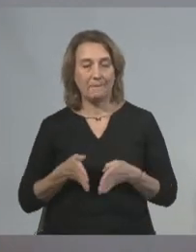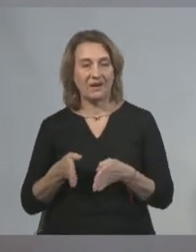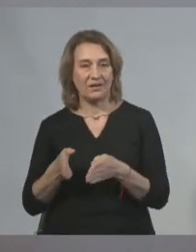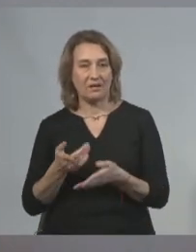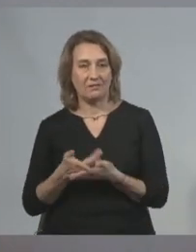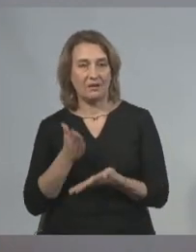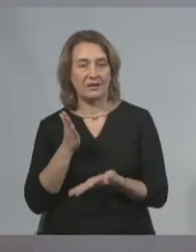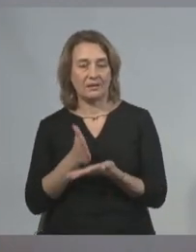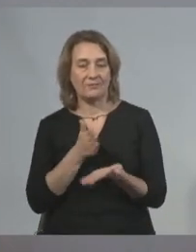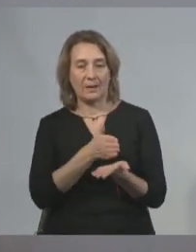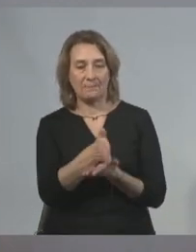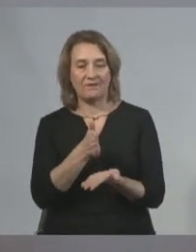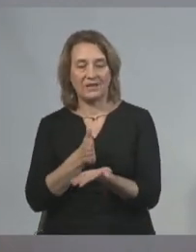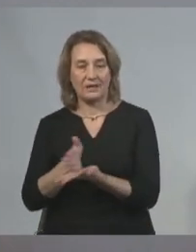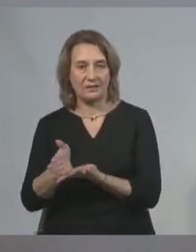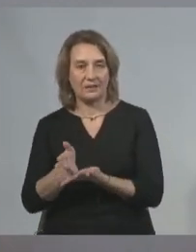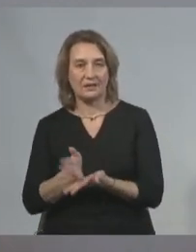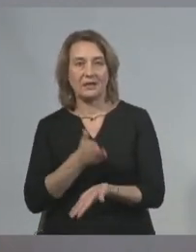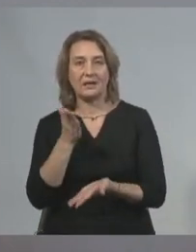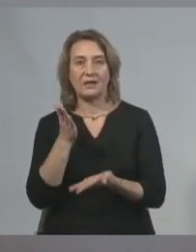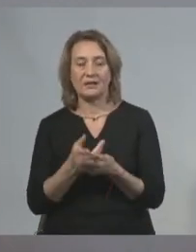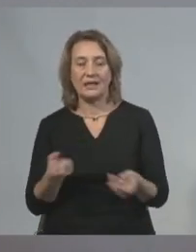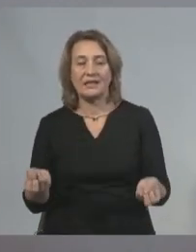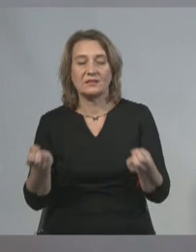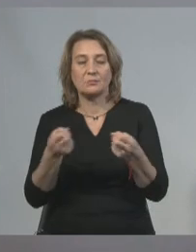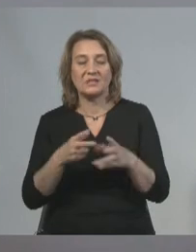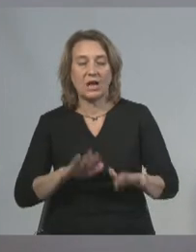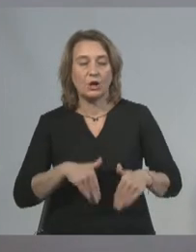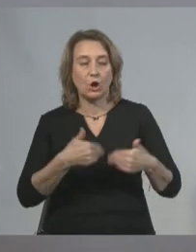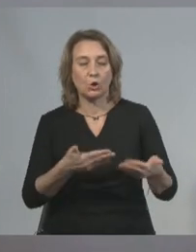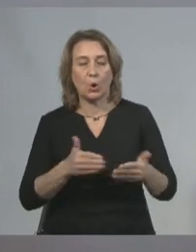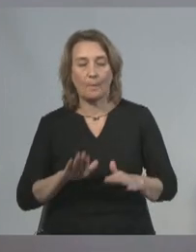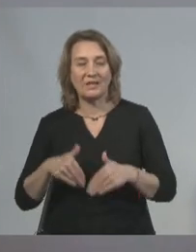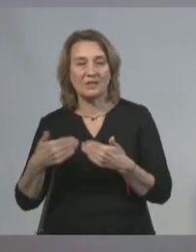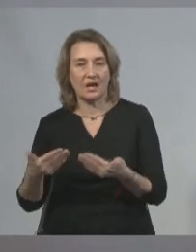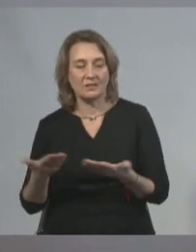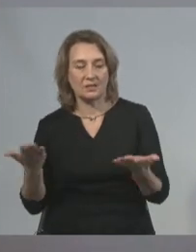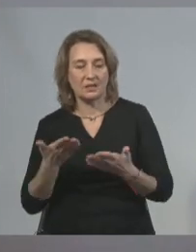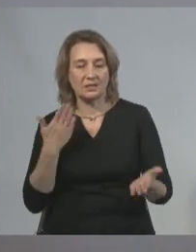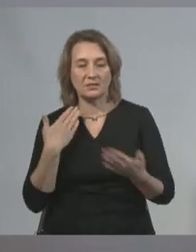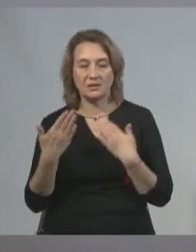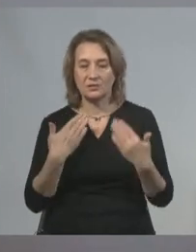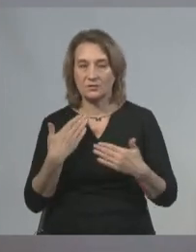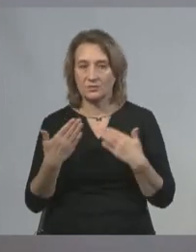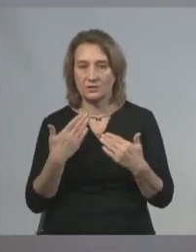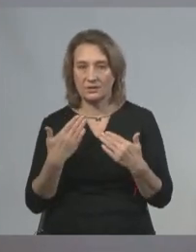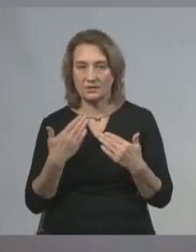level uh on gender-based uh issues reporting them etc